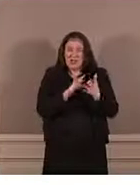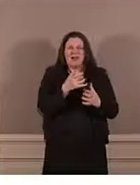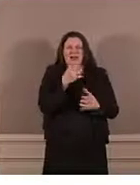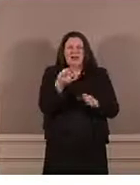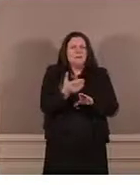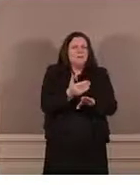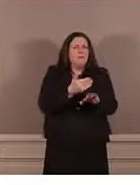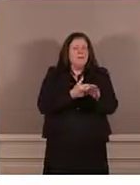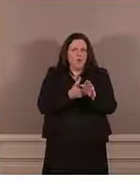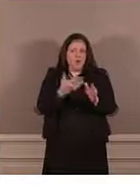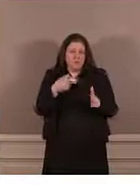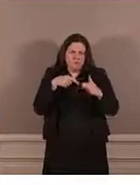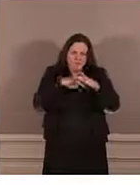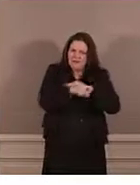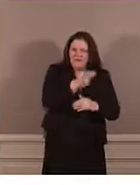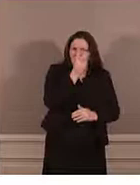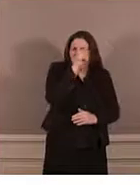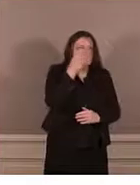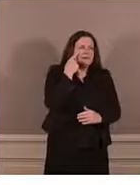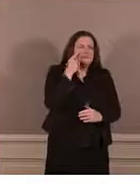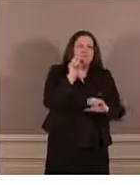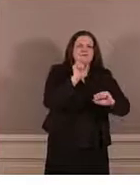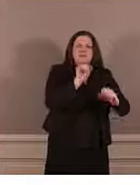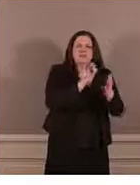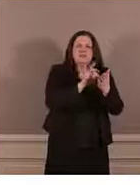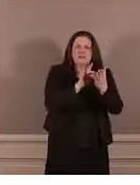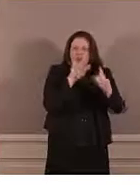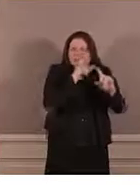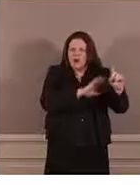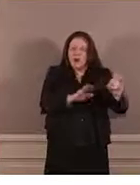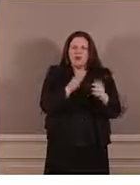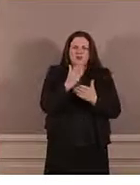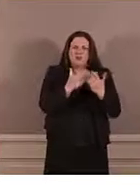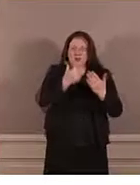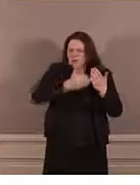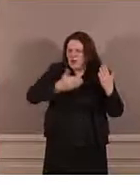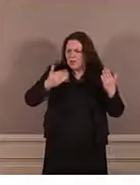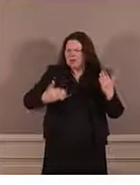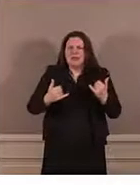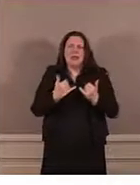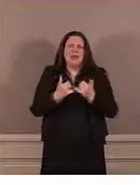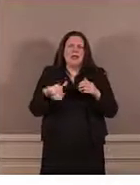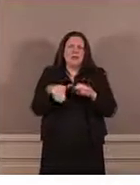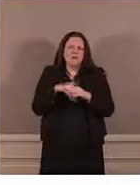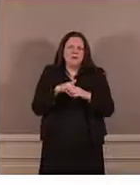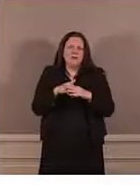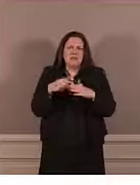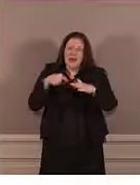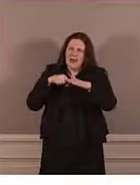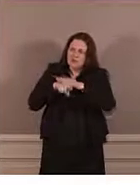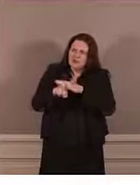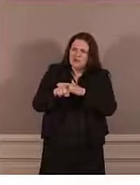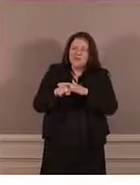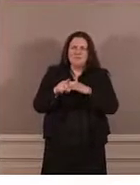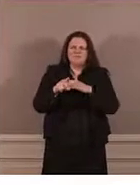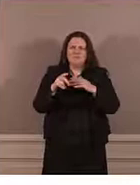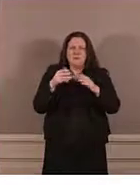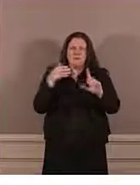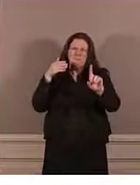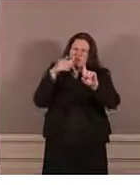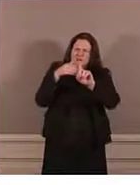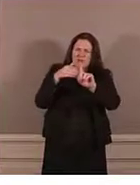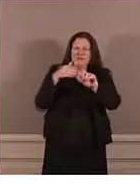in advance. So they were a list of key documents that included things like a mission statement, a vision